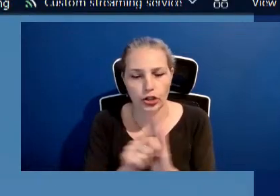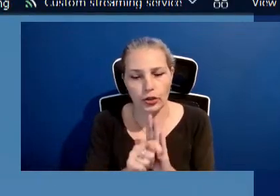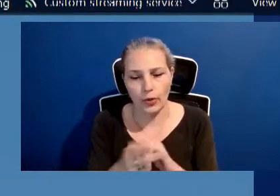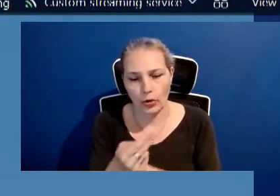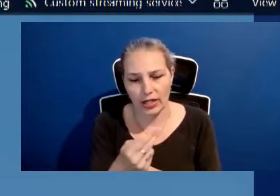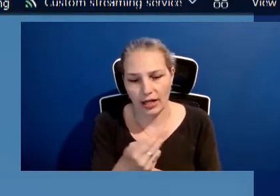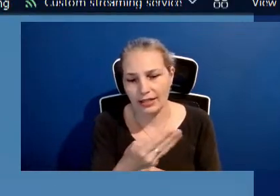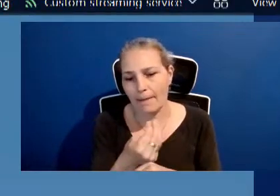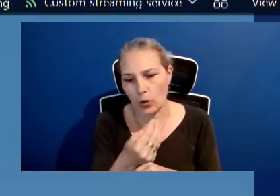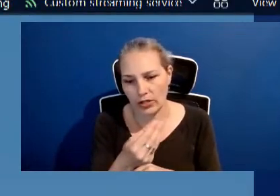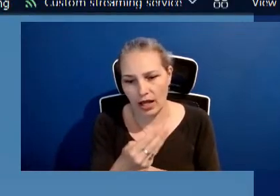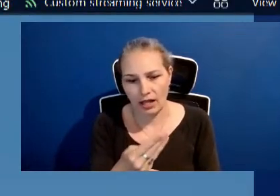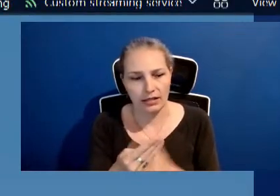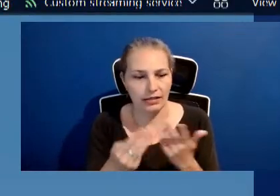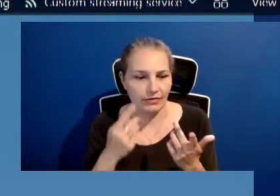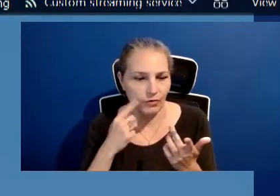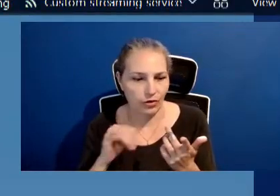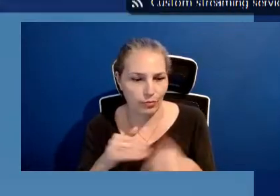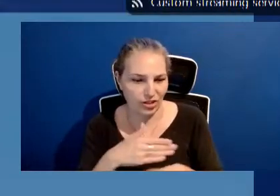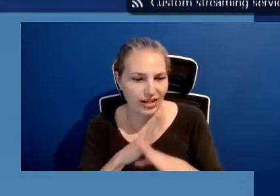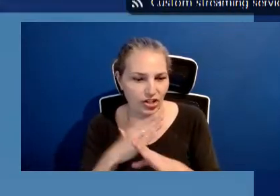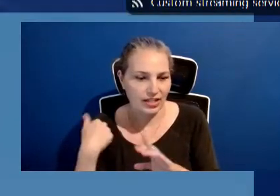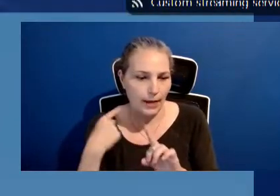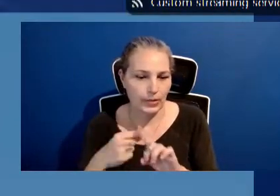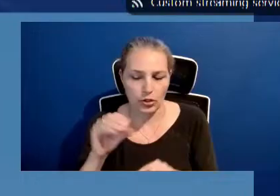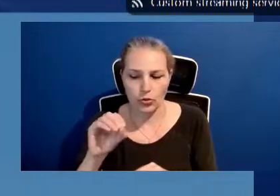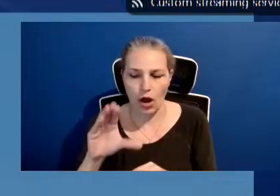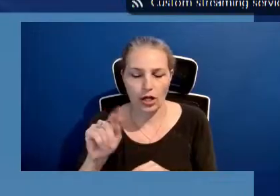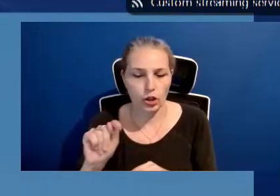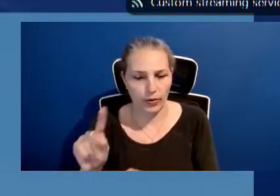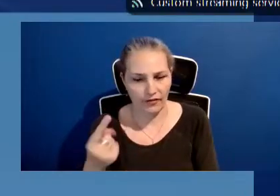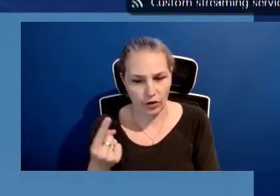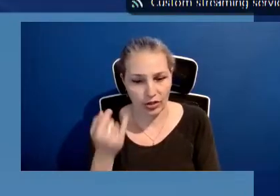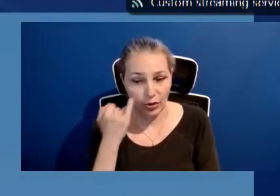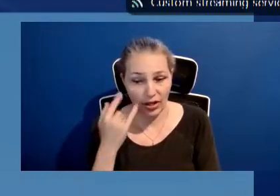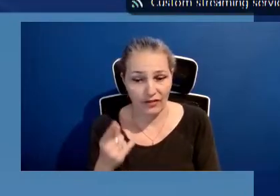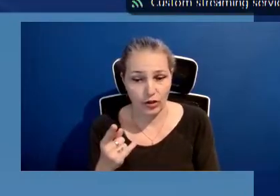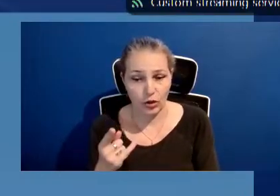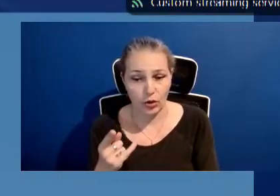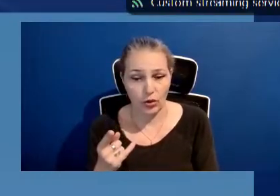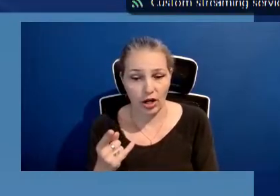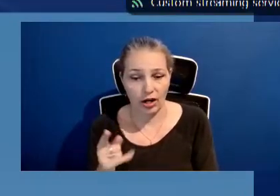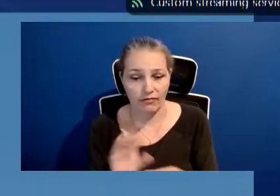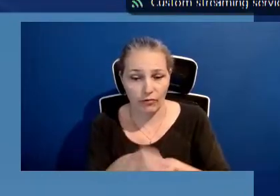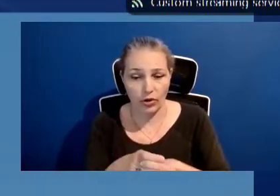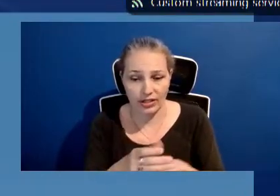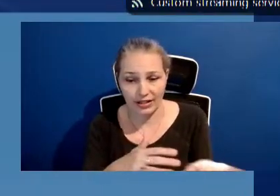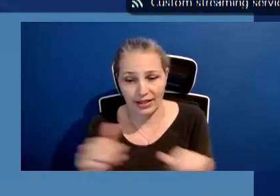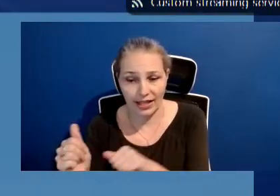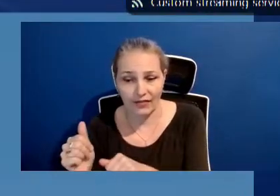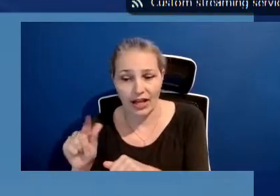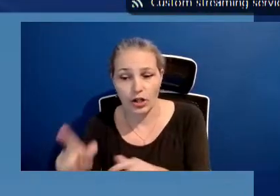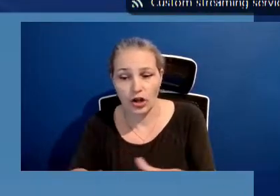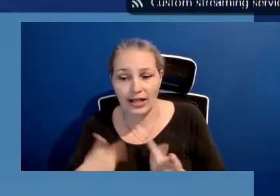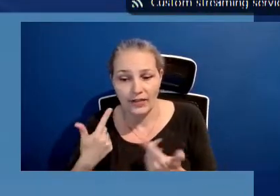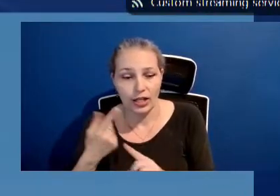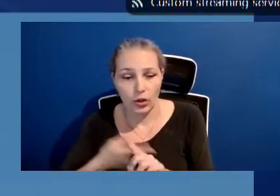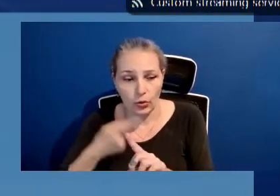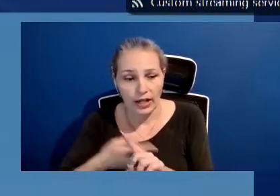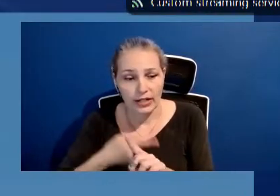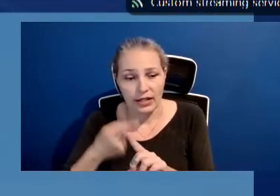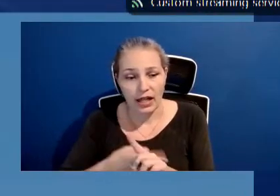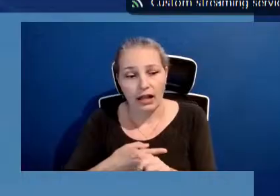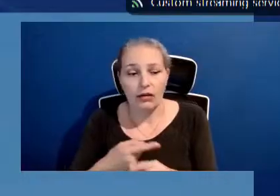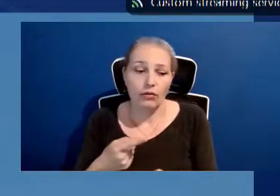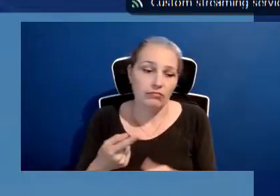rental, hotel, motel, short-term housing, Airbnb, you are still protected under state and local price